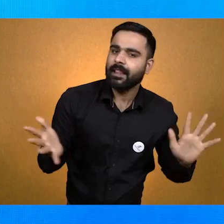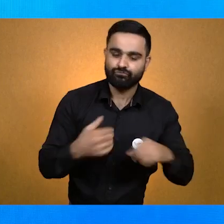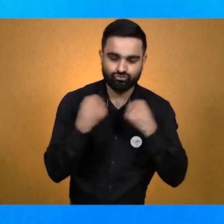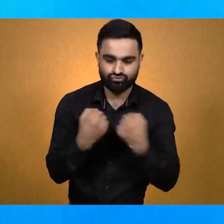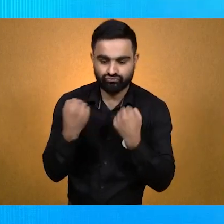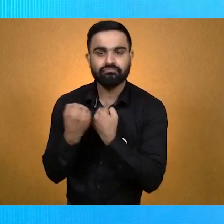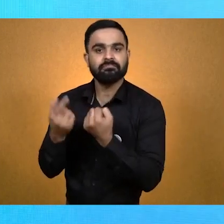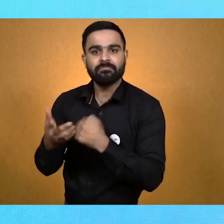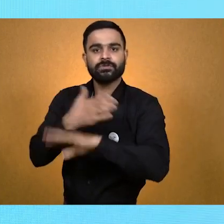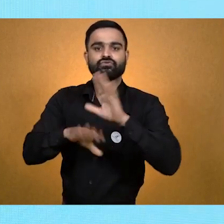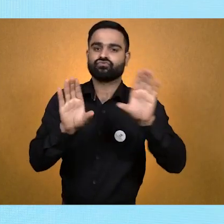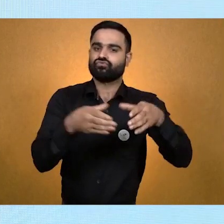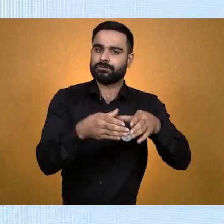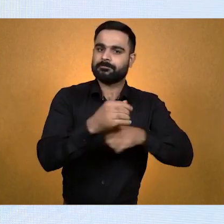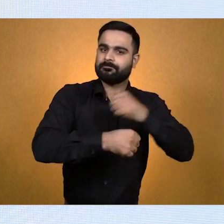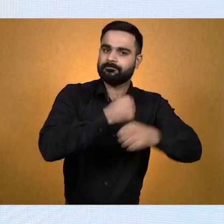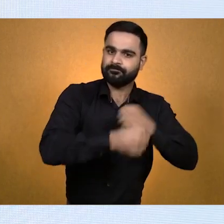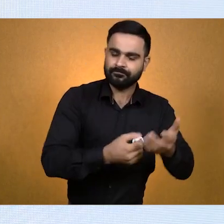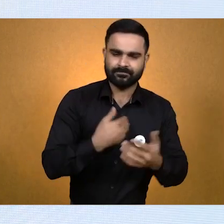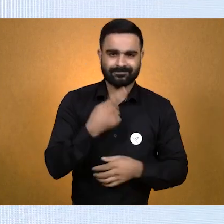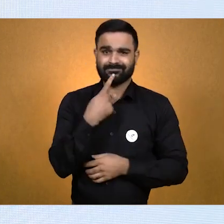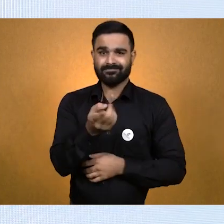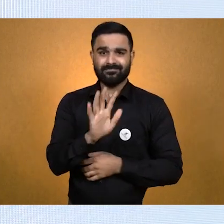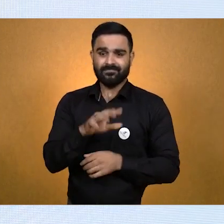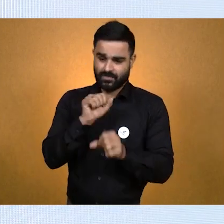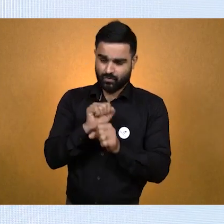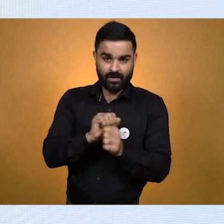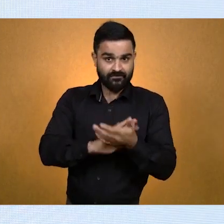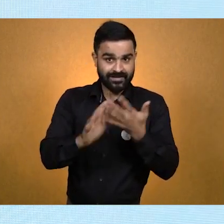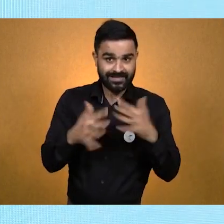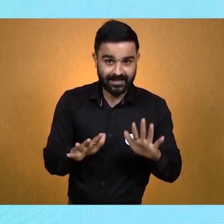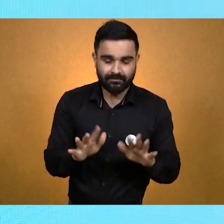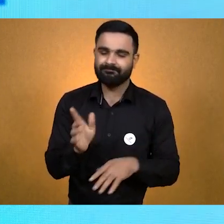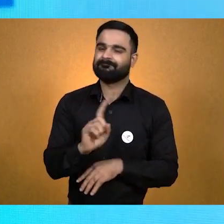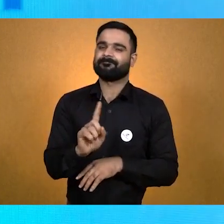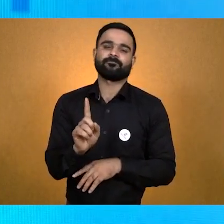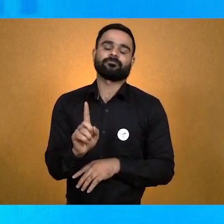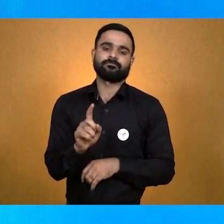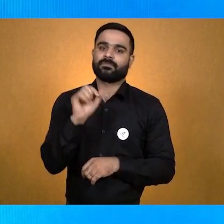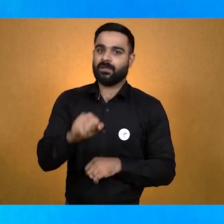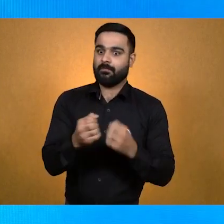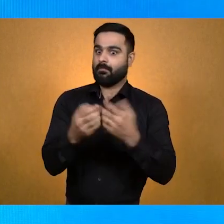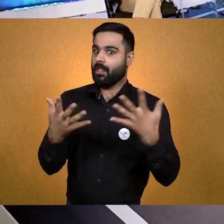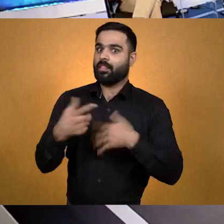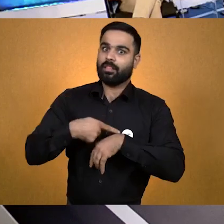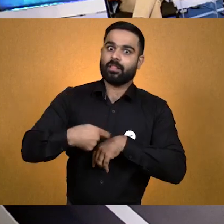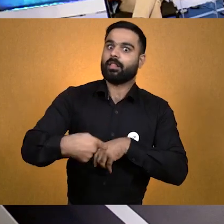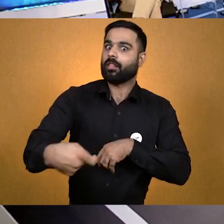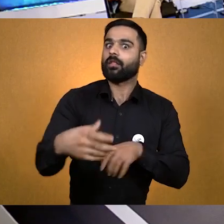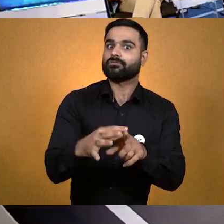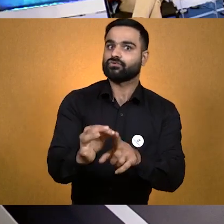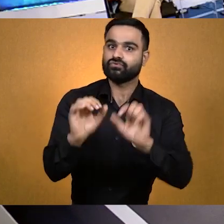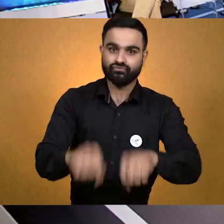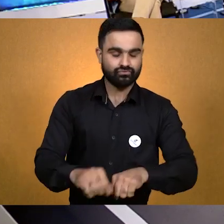activity around disability sports. I do not say that the work is complete, there is a long way to go, but